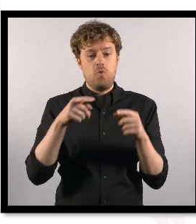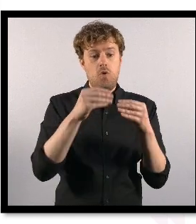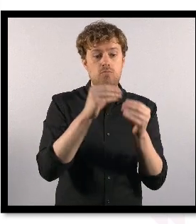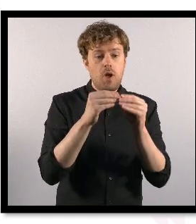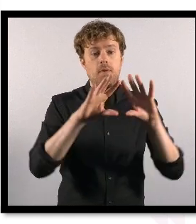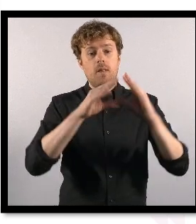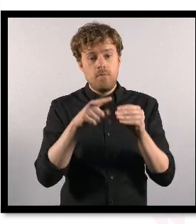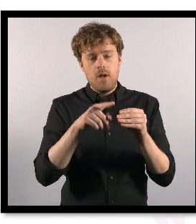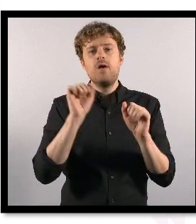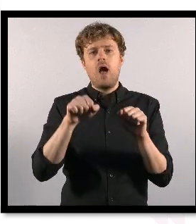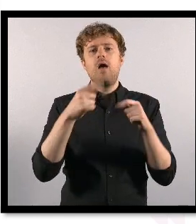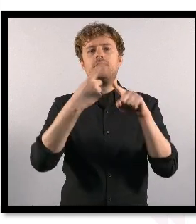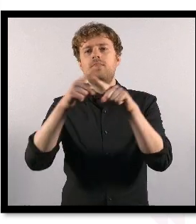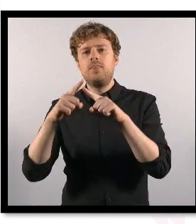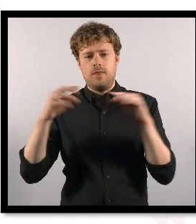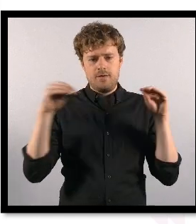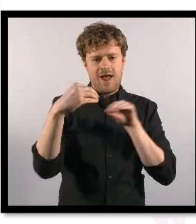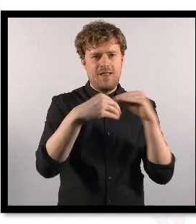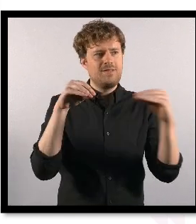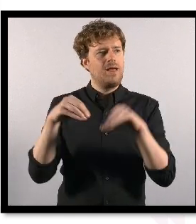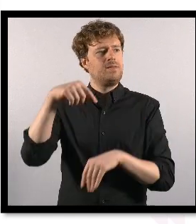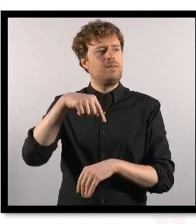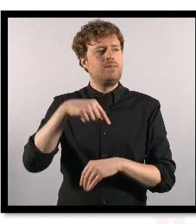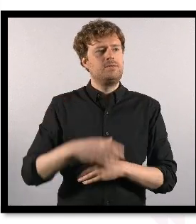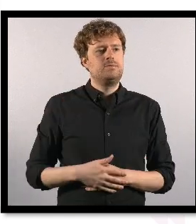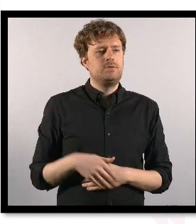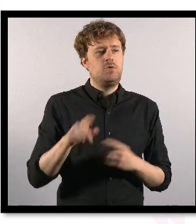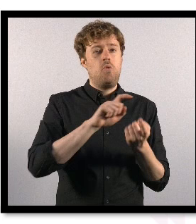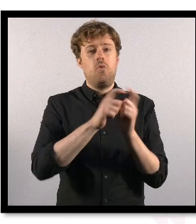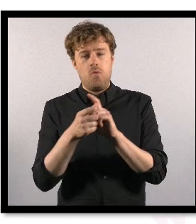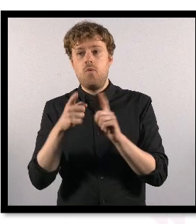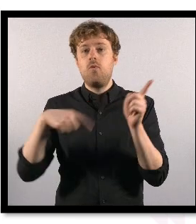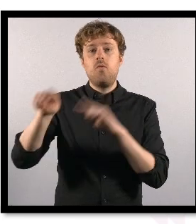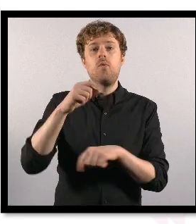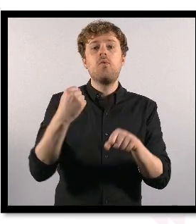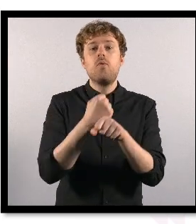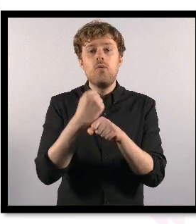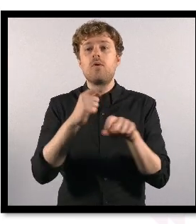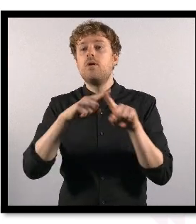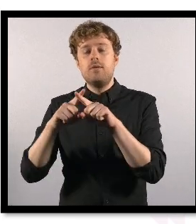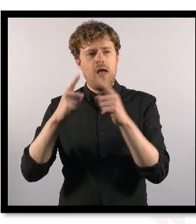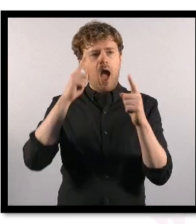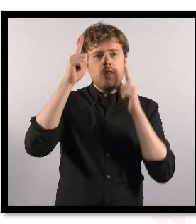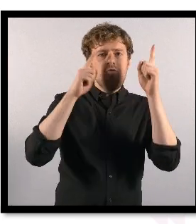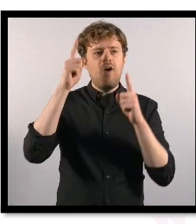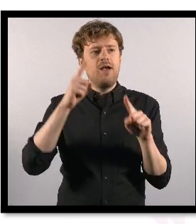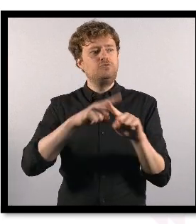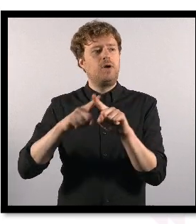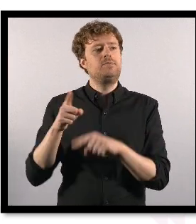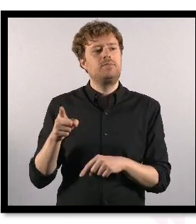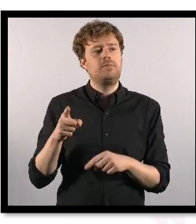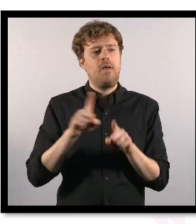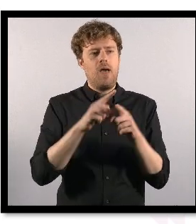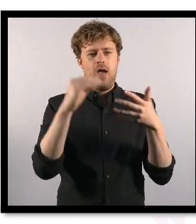into extensibility because you have multiple tools you'll be able to choose from and benchmark and actually choose the tool that fits your pre-existing